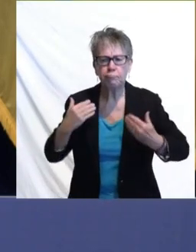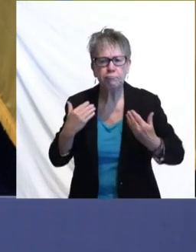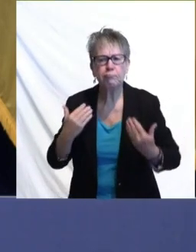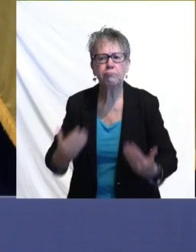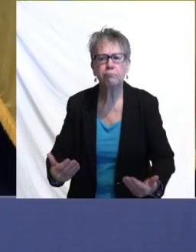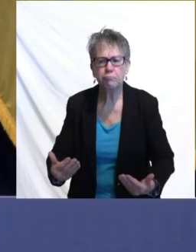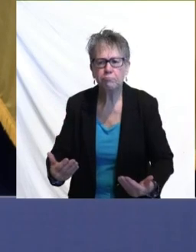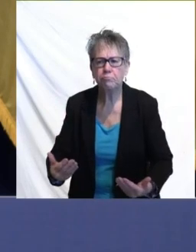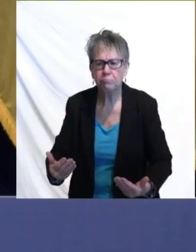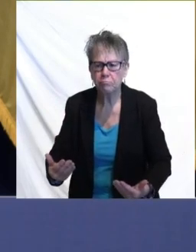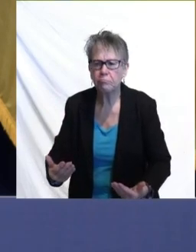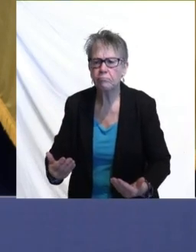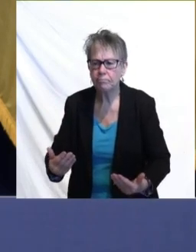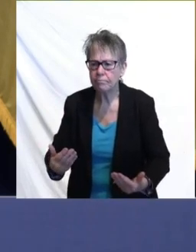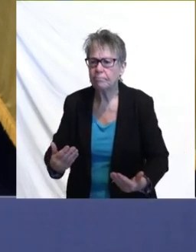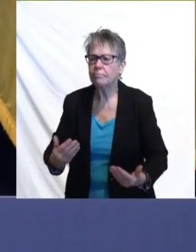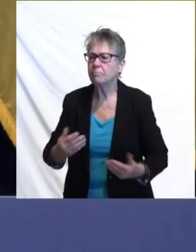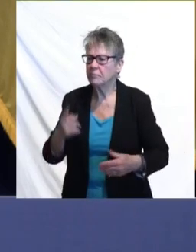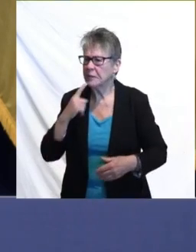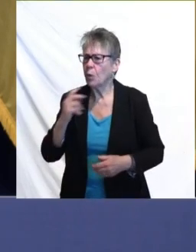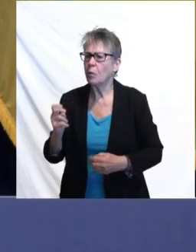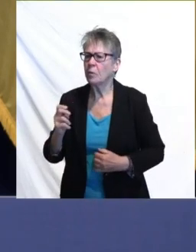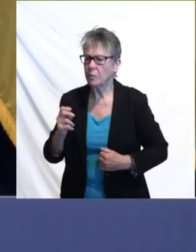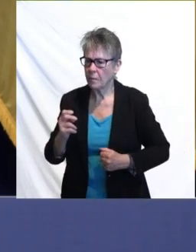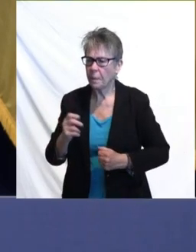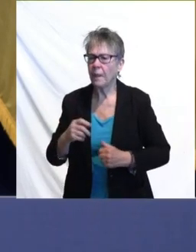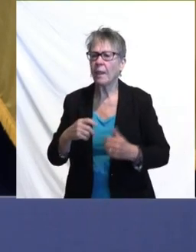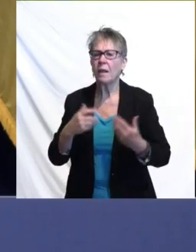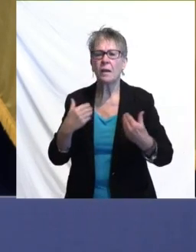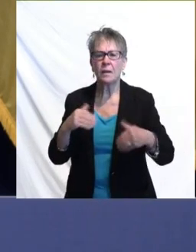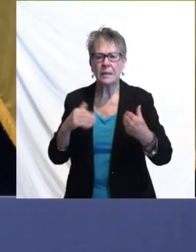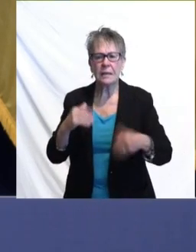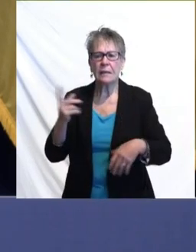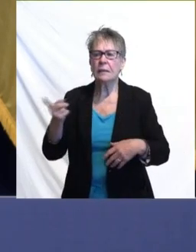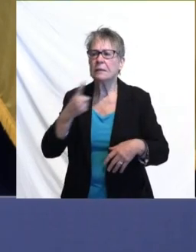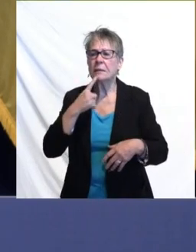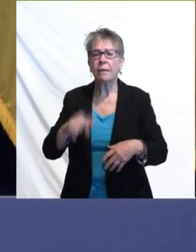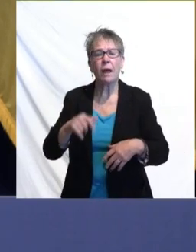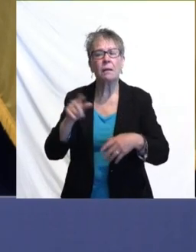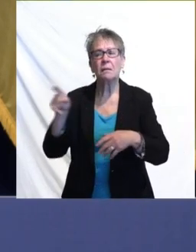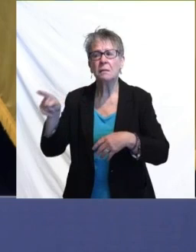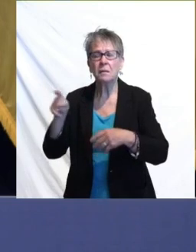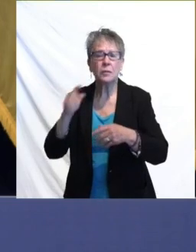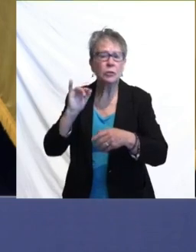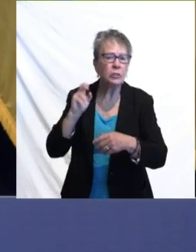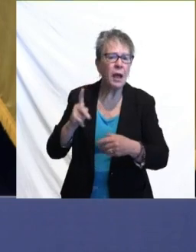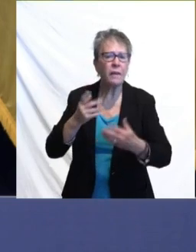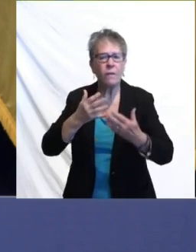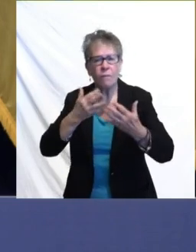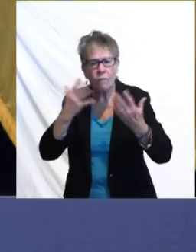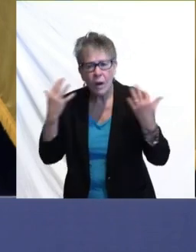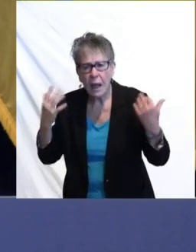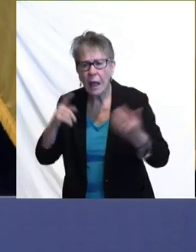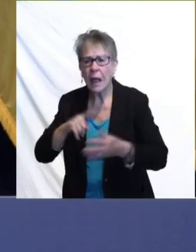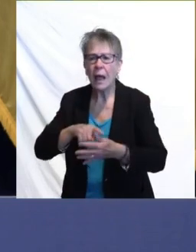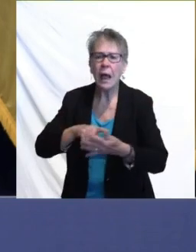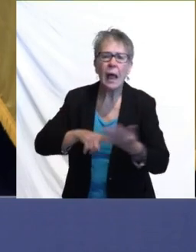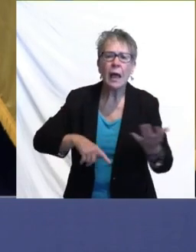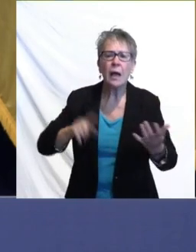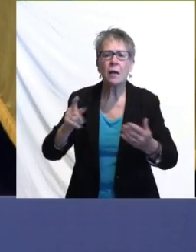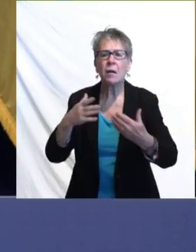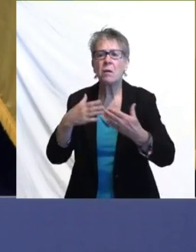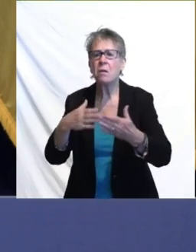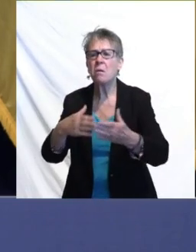and it's always been privately very gracious, and last week was no exception. And I thought his public remarks